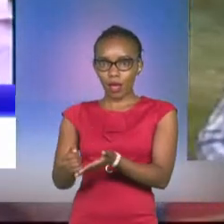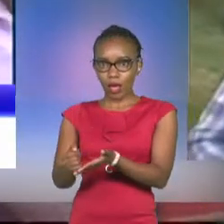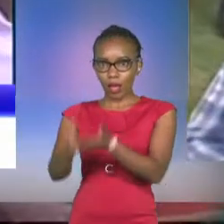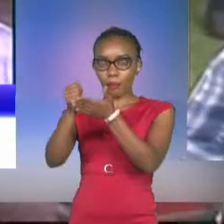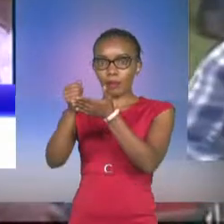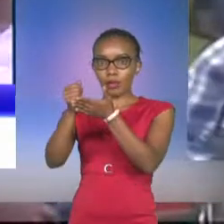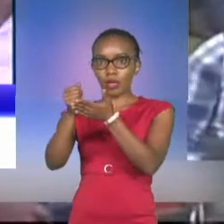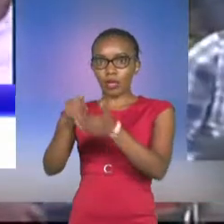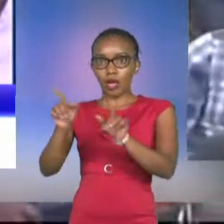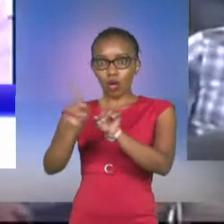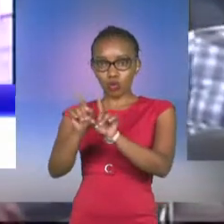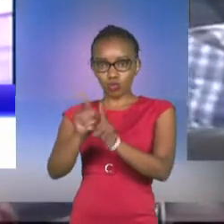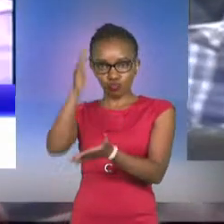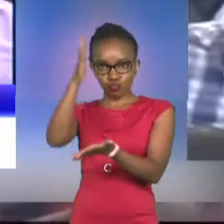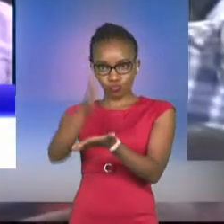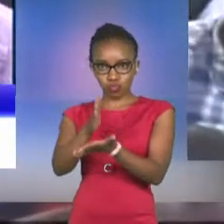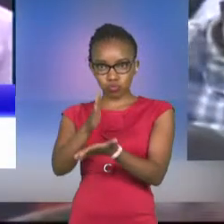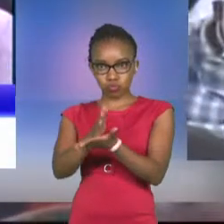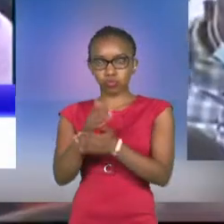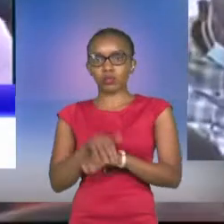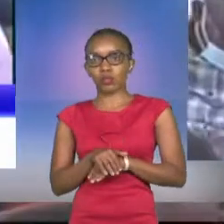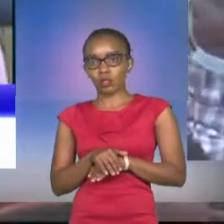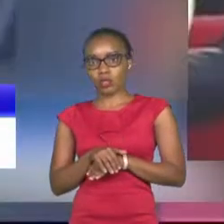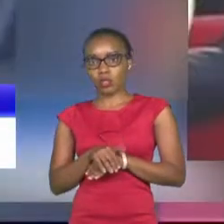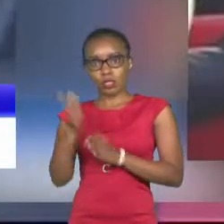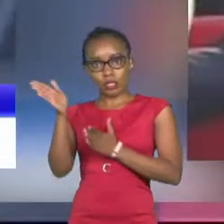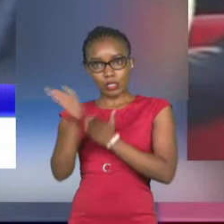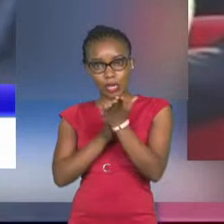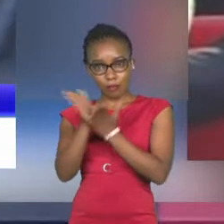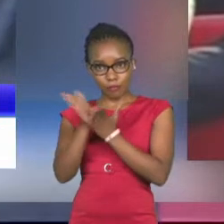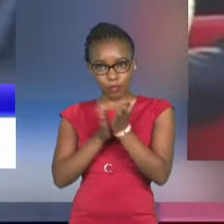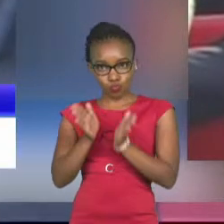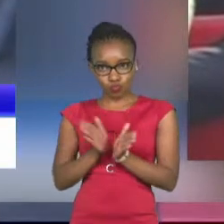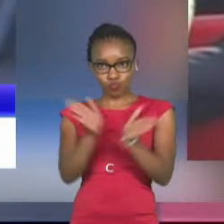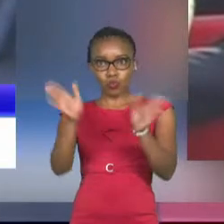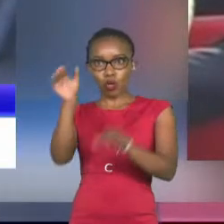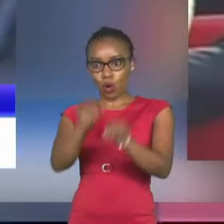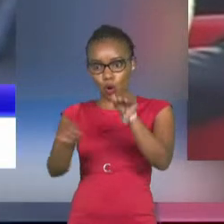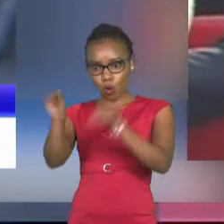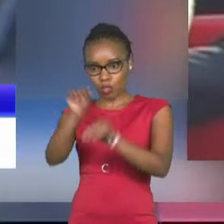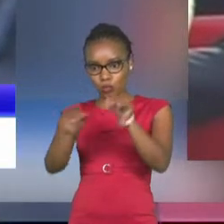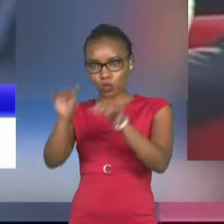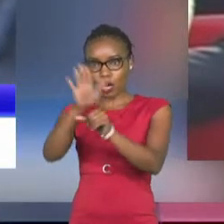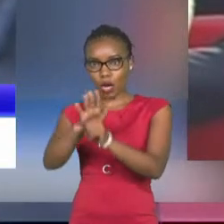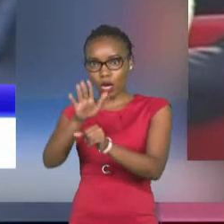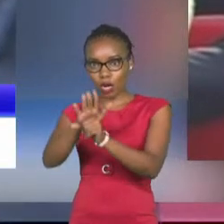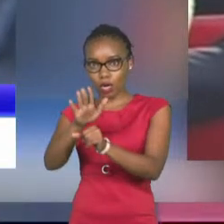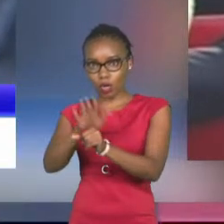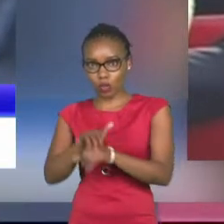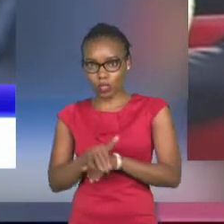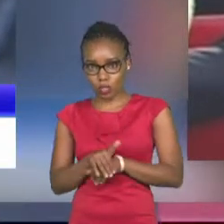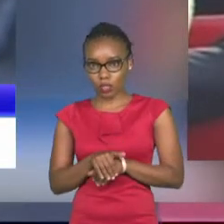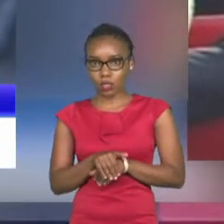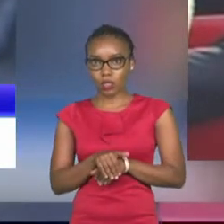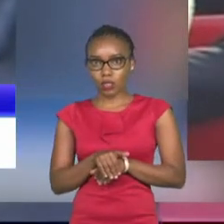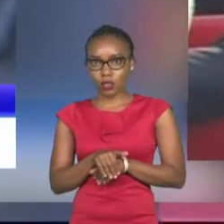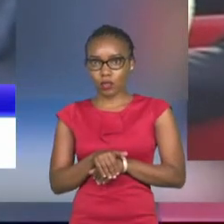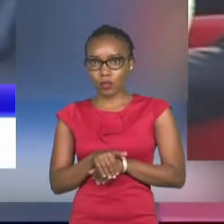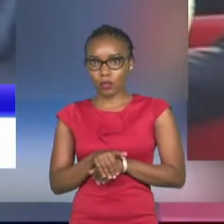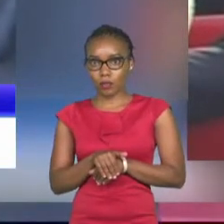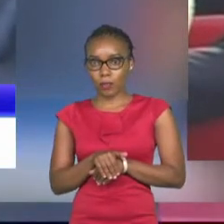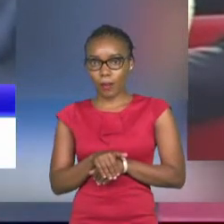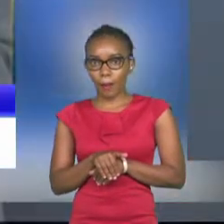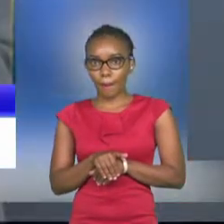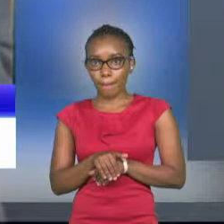head high in keeping the integrity and sanctity of civil service by contributing immensely into the closing files of Golden Buck's